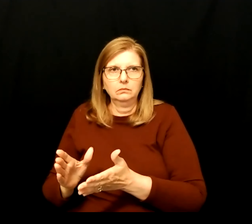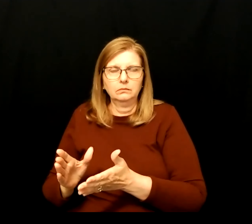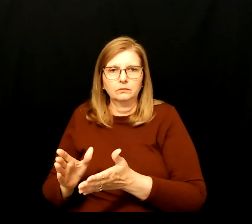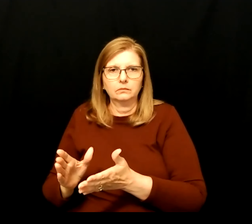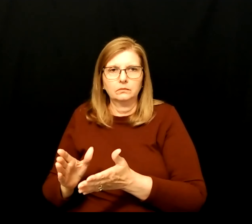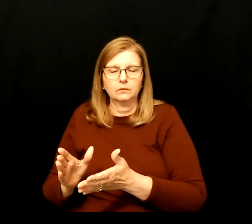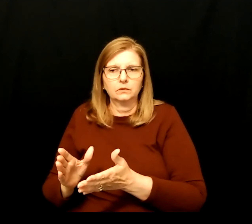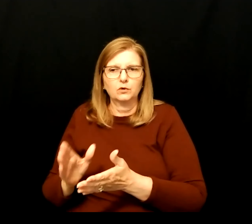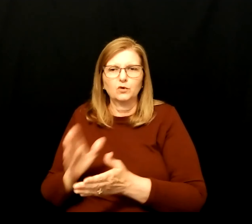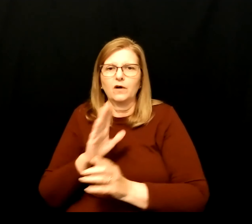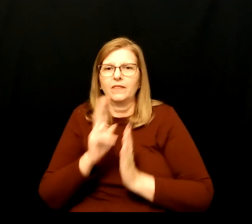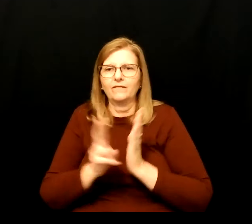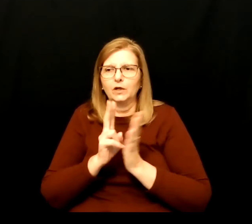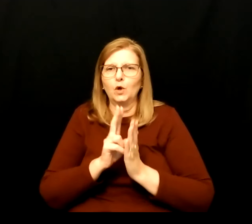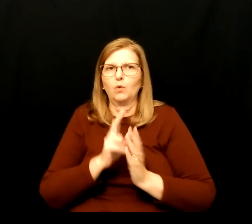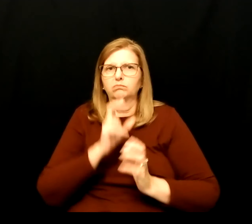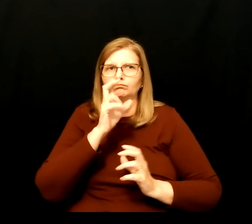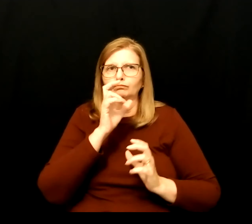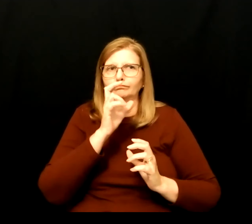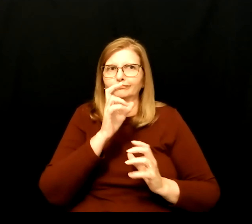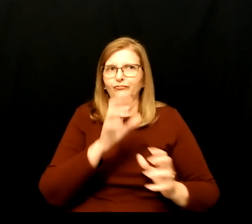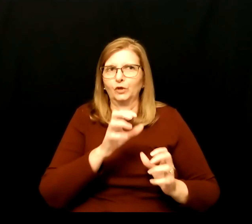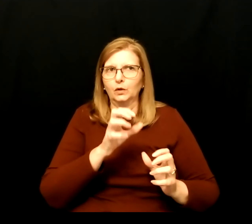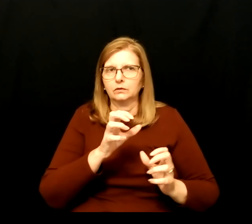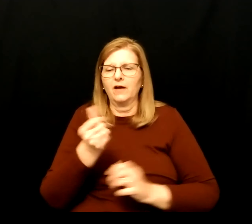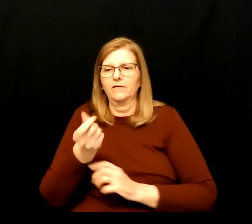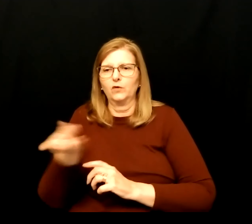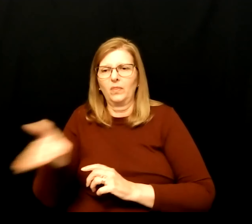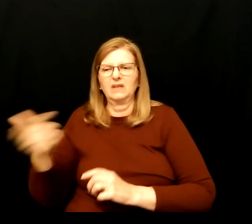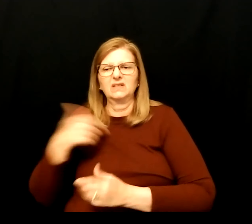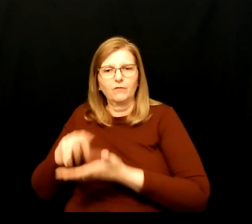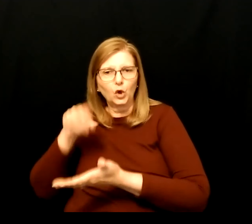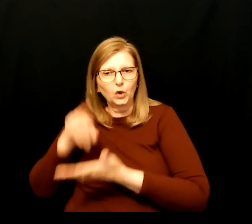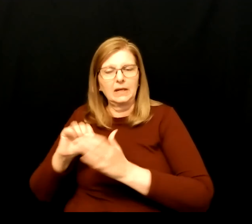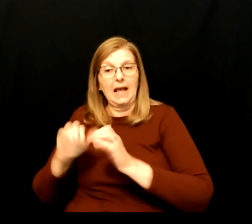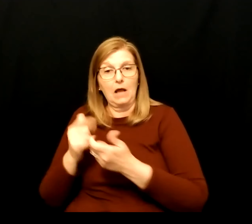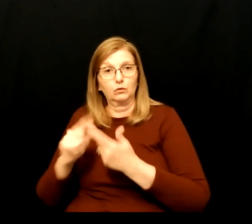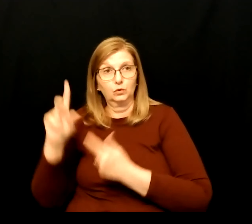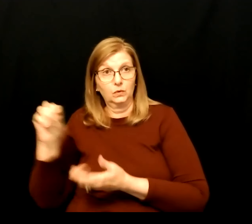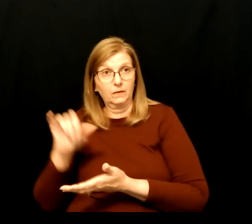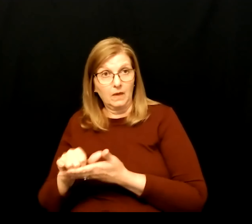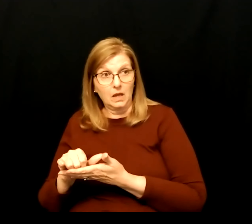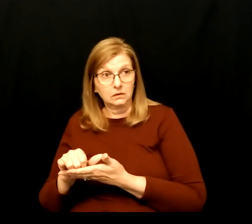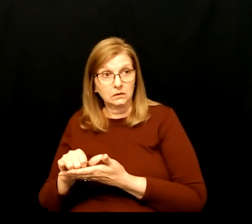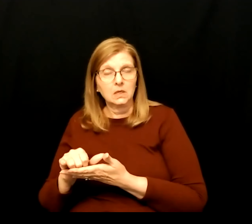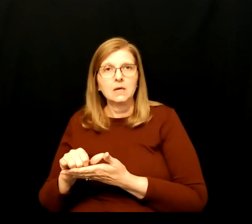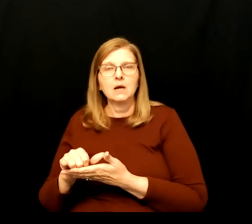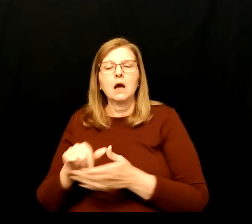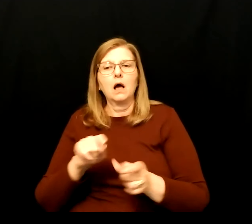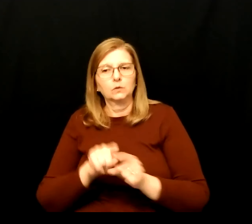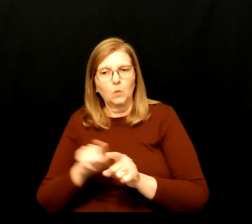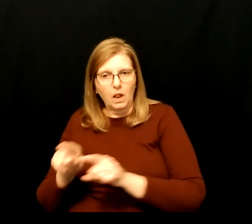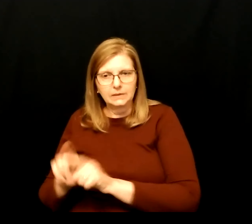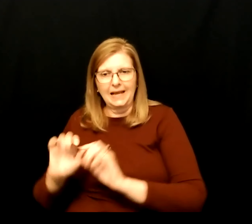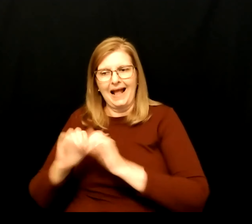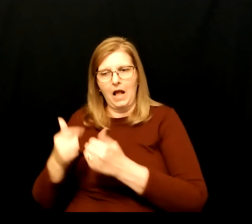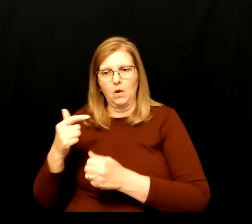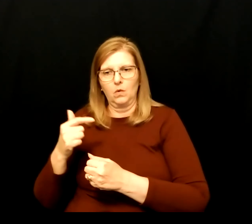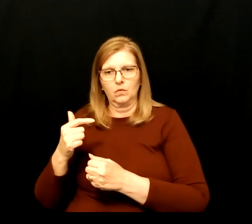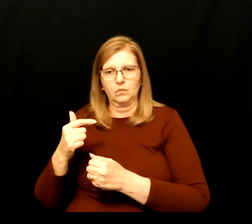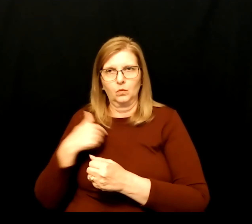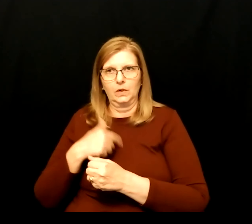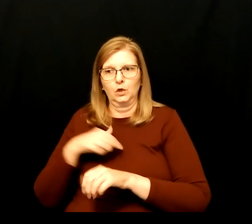and so share a few areas that I have learned on how to do that, as well as how to do